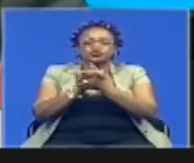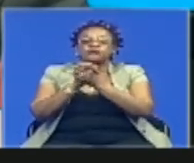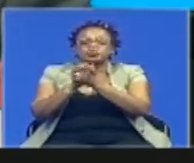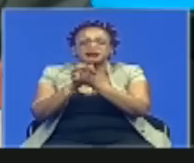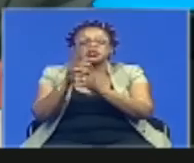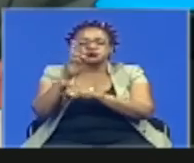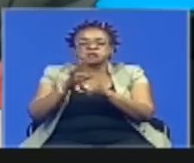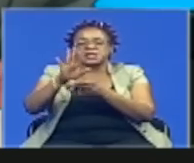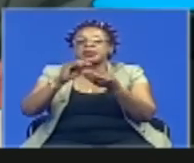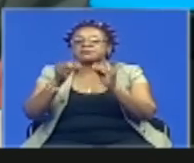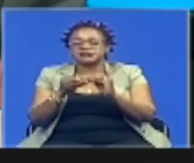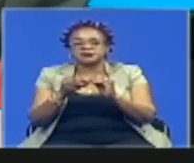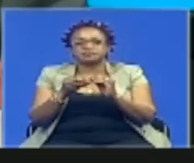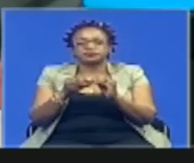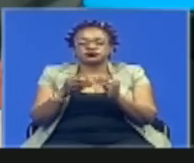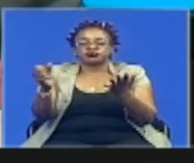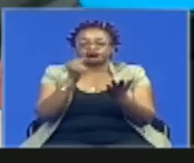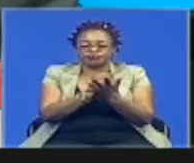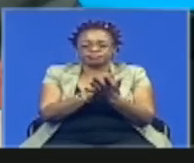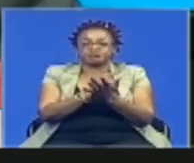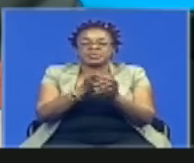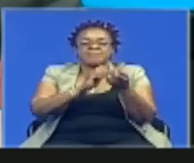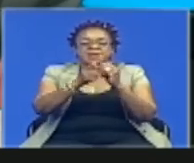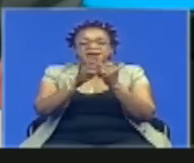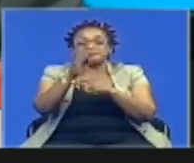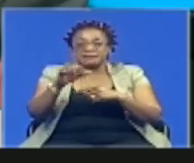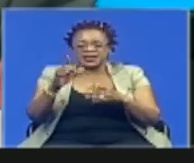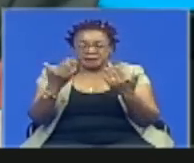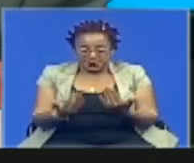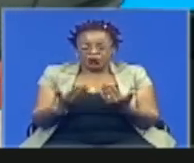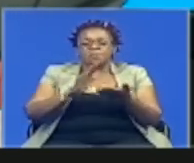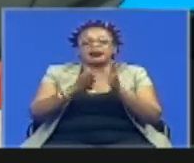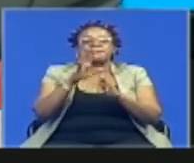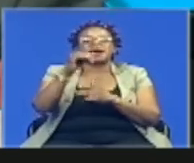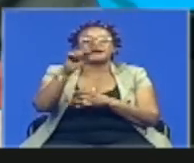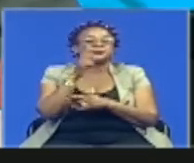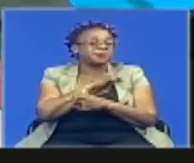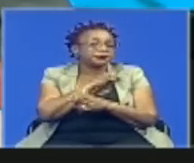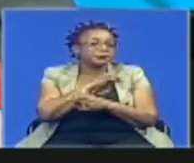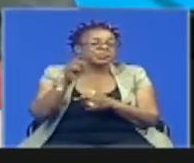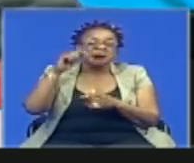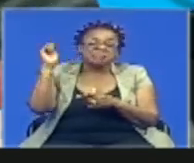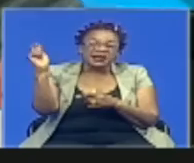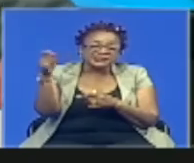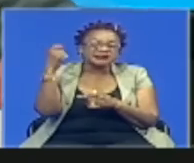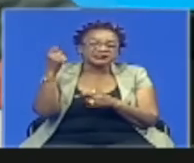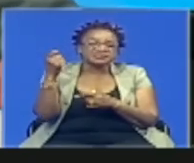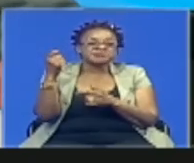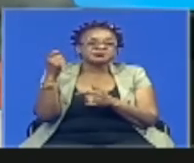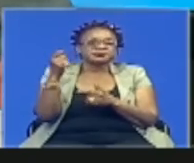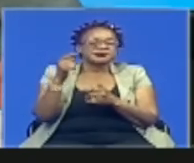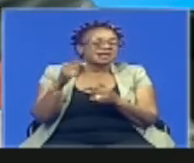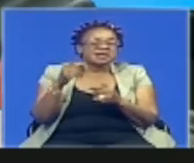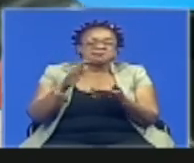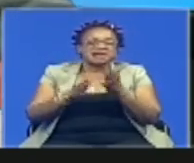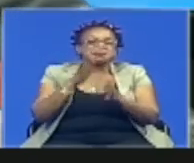their numbers to enact the Elections Amendment Bill, which is now an act, and the president went ahead even not to be so honest to the country and